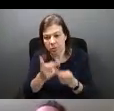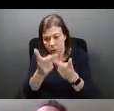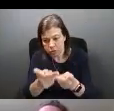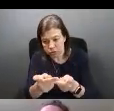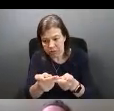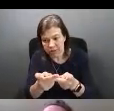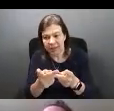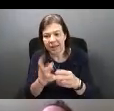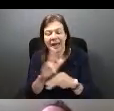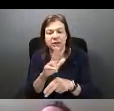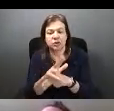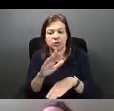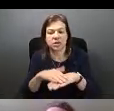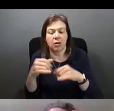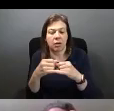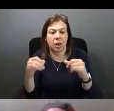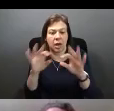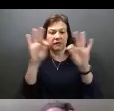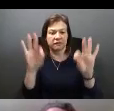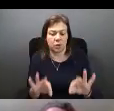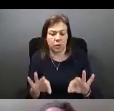and using the online form.